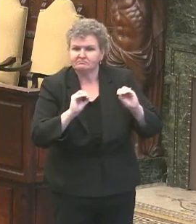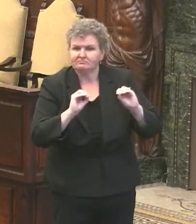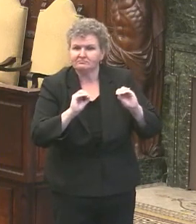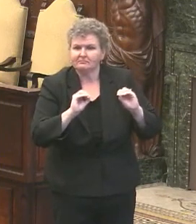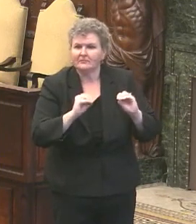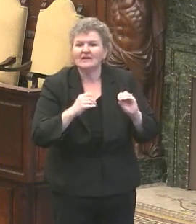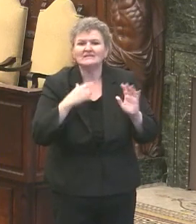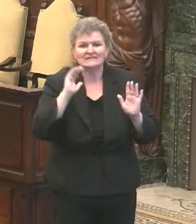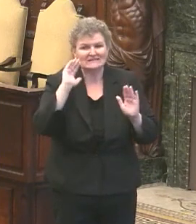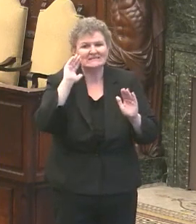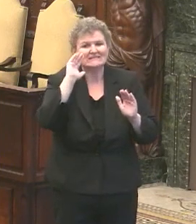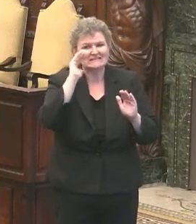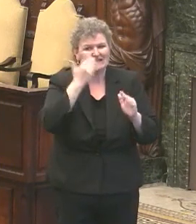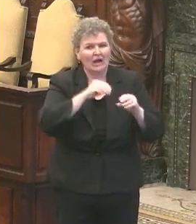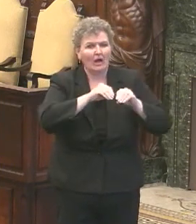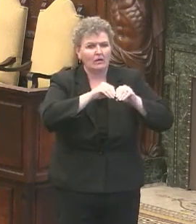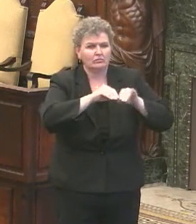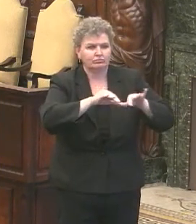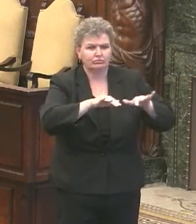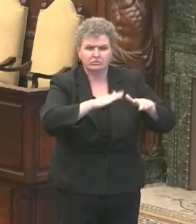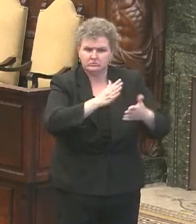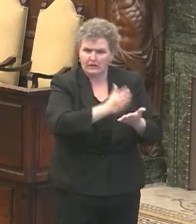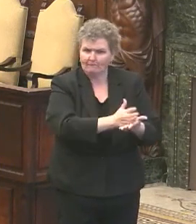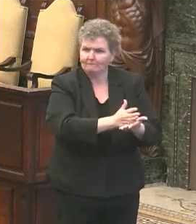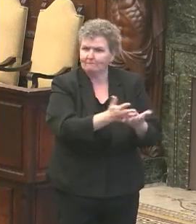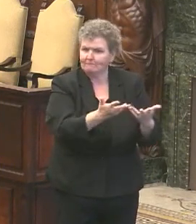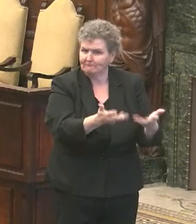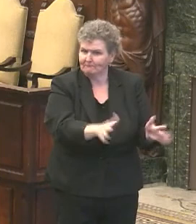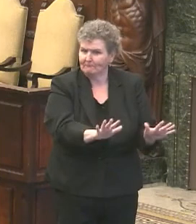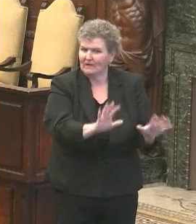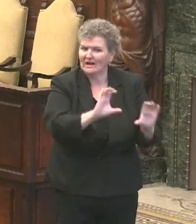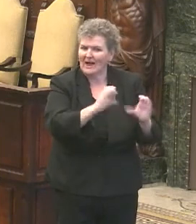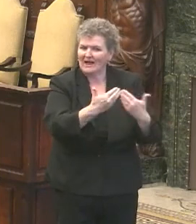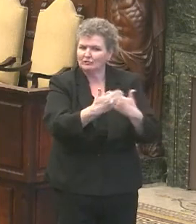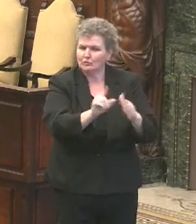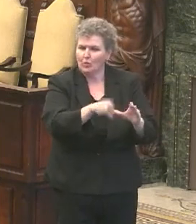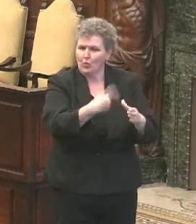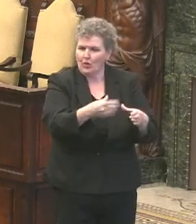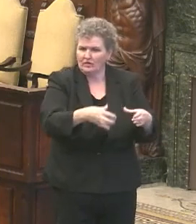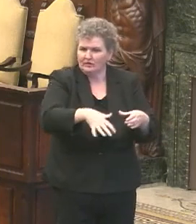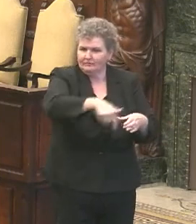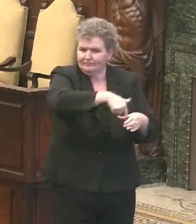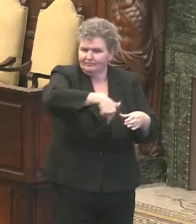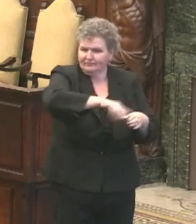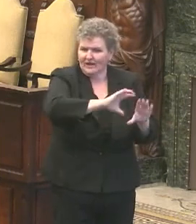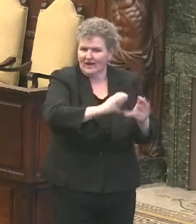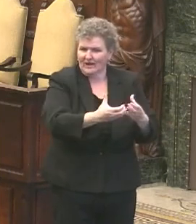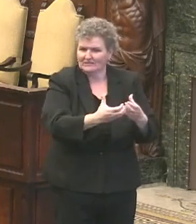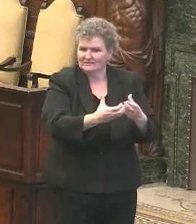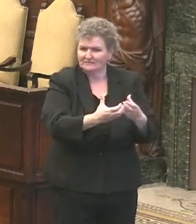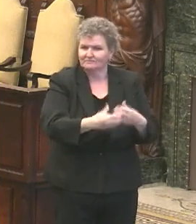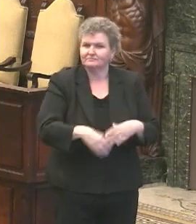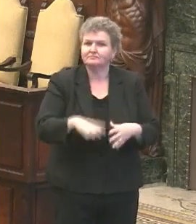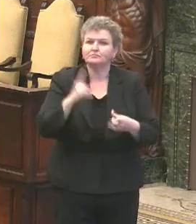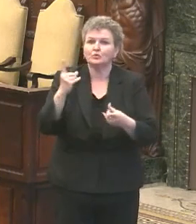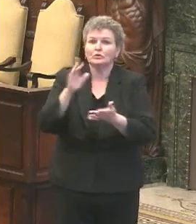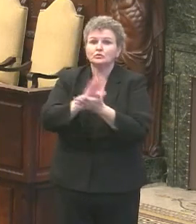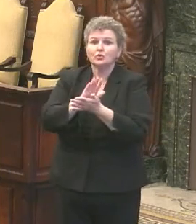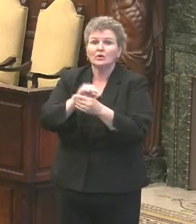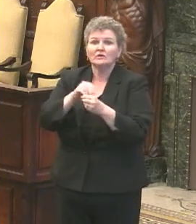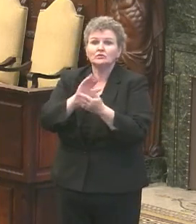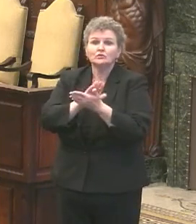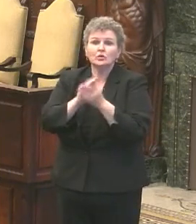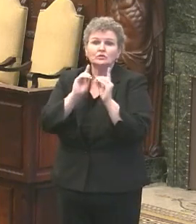appears to be clear that this spread occurred within the classroom. Now, on schools, it's worth noting that the Pennsylvania Department of Education